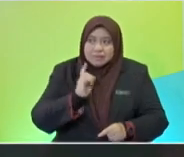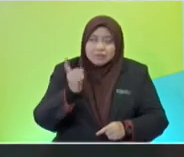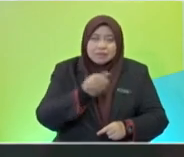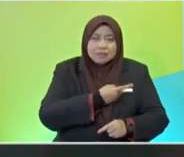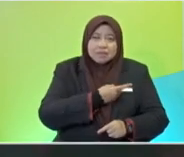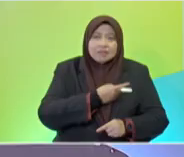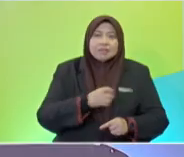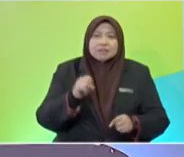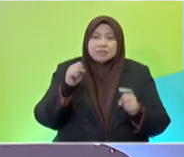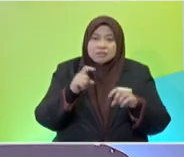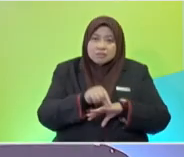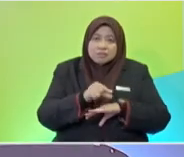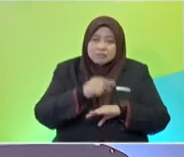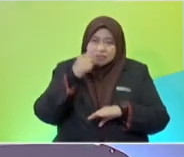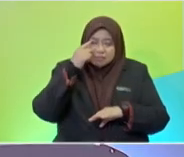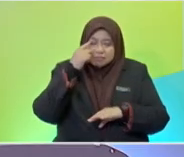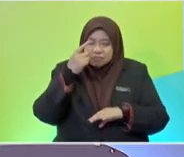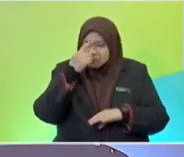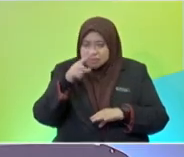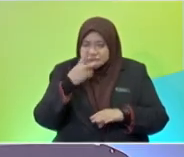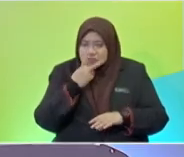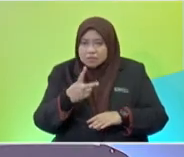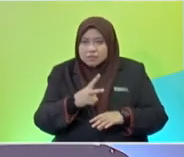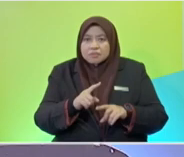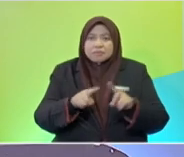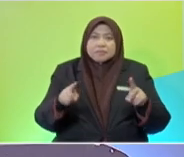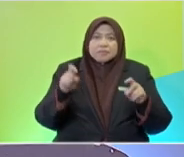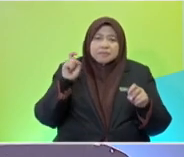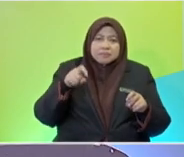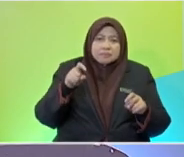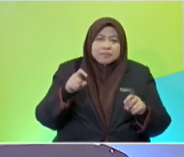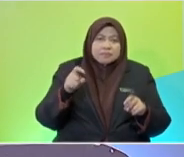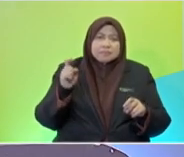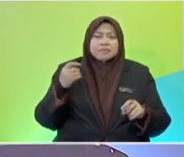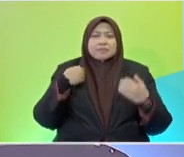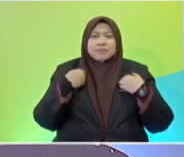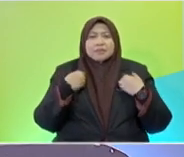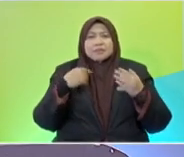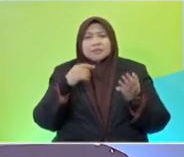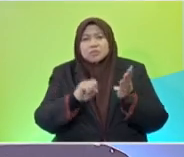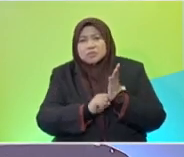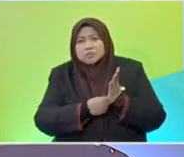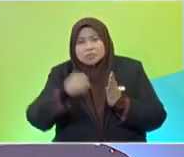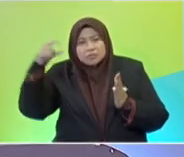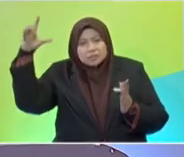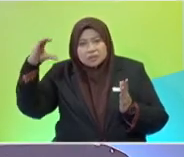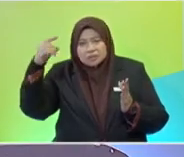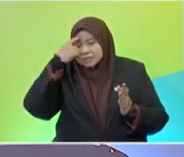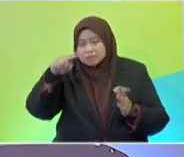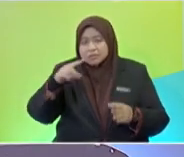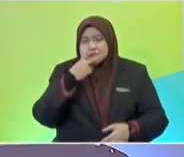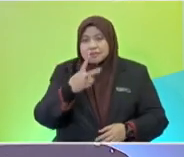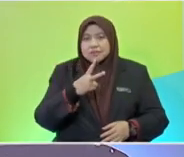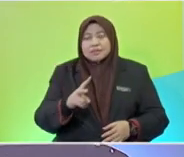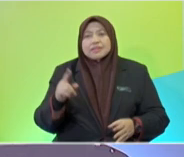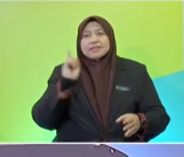see, but actually we need something else for us to be able to see. Okay. That is light. Ah. So we need to put in